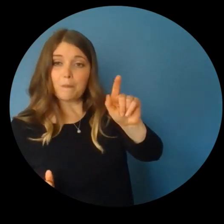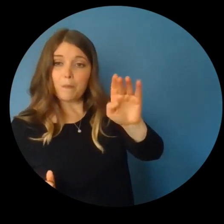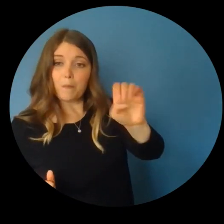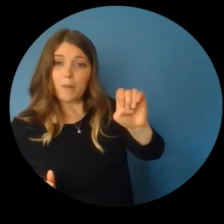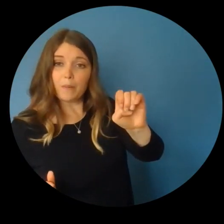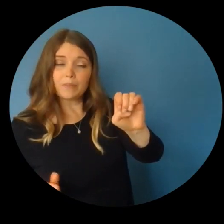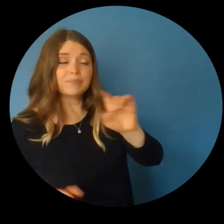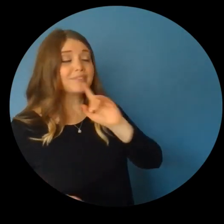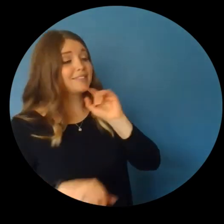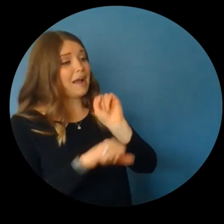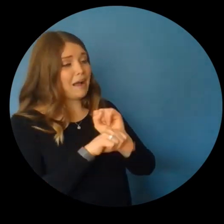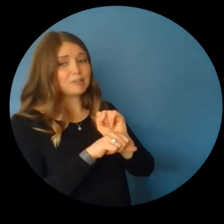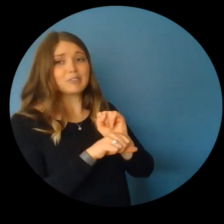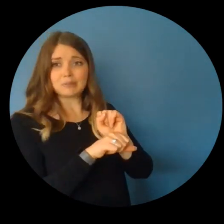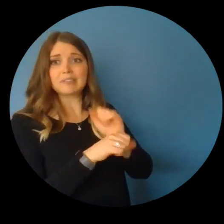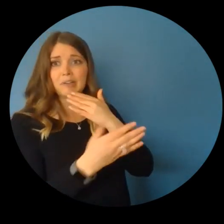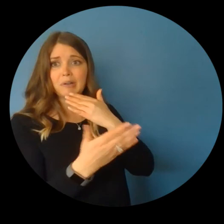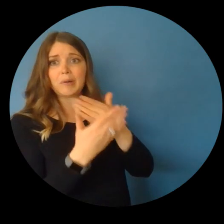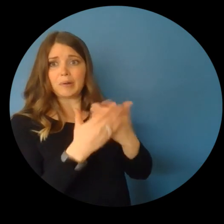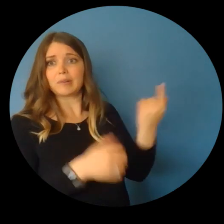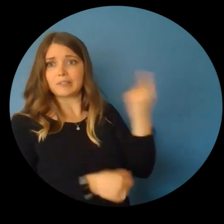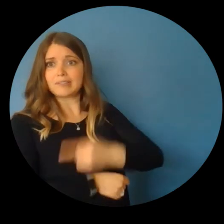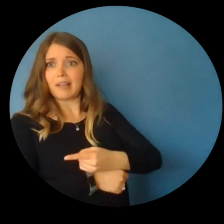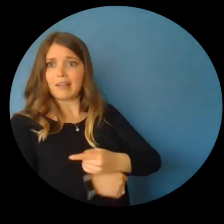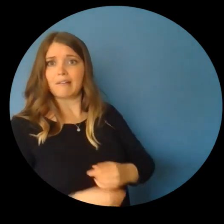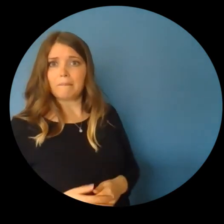a very good day."